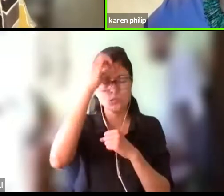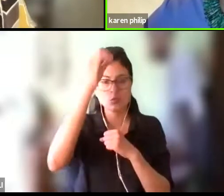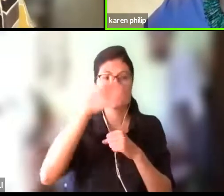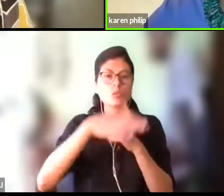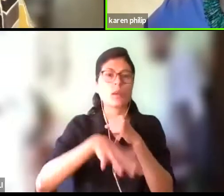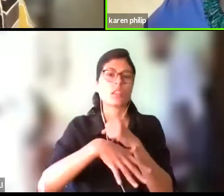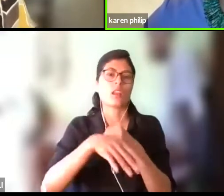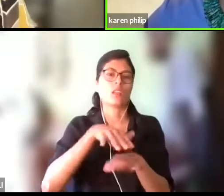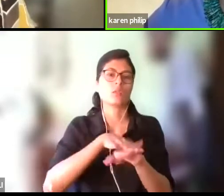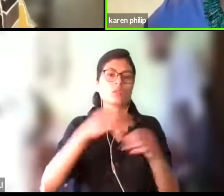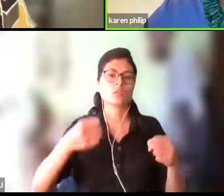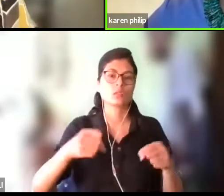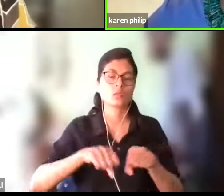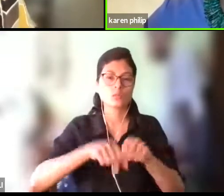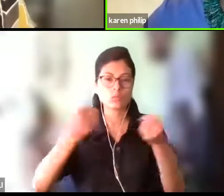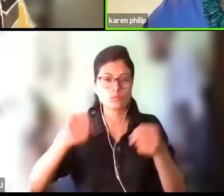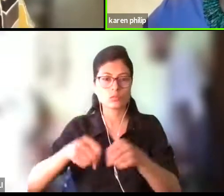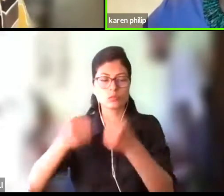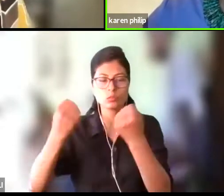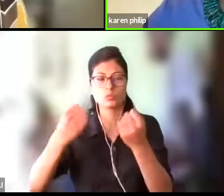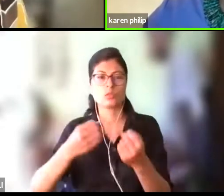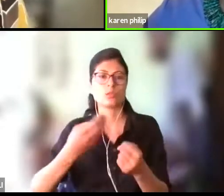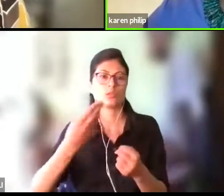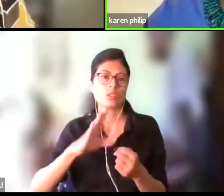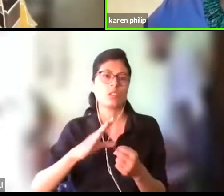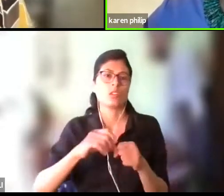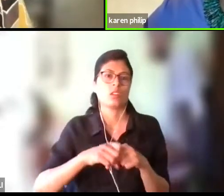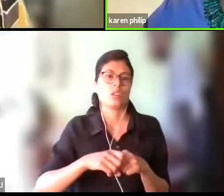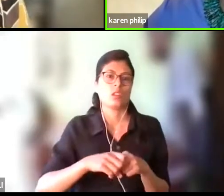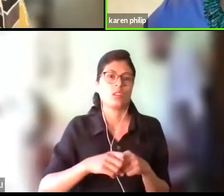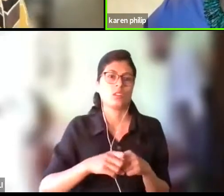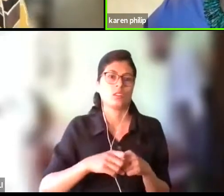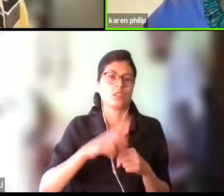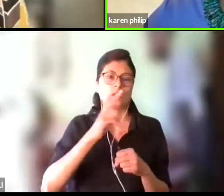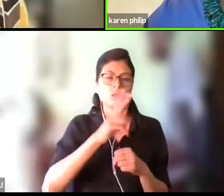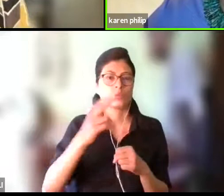in traditional insurance offerings. The last storm that impacted